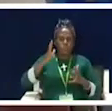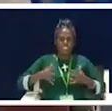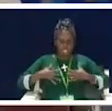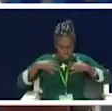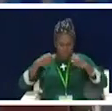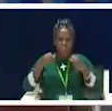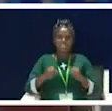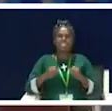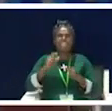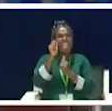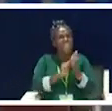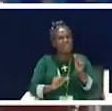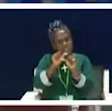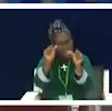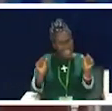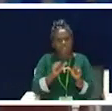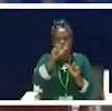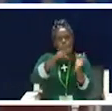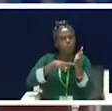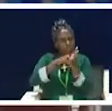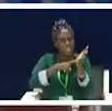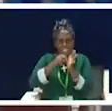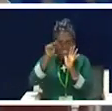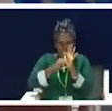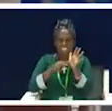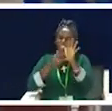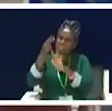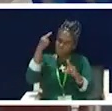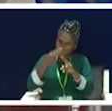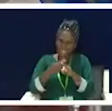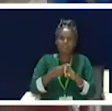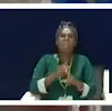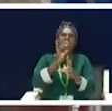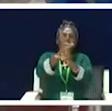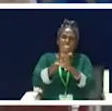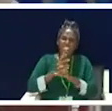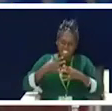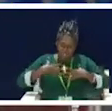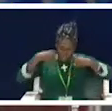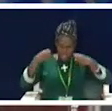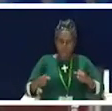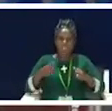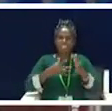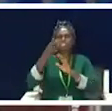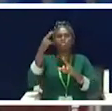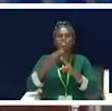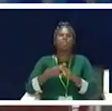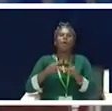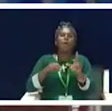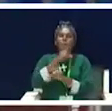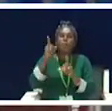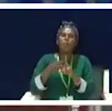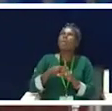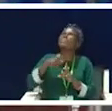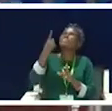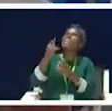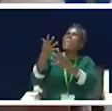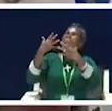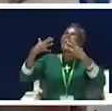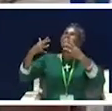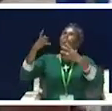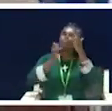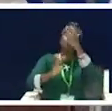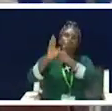weakness, I decree you receive strength. In the mighty name of Jesus. When the everlasting arm of God is at work in your